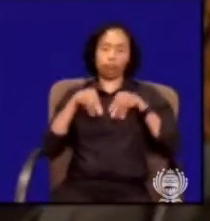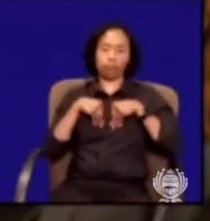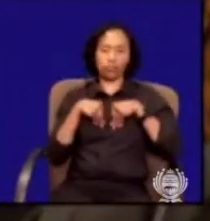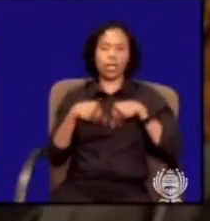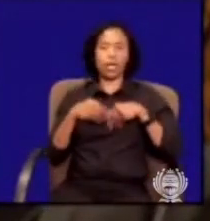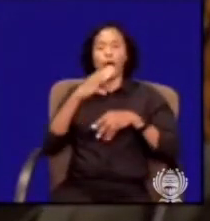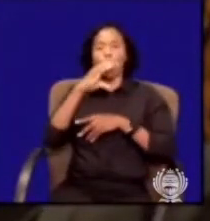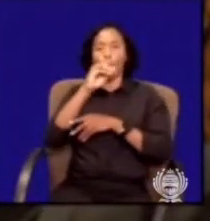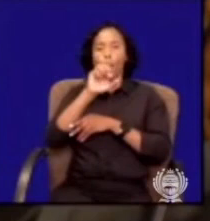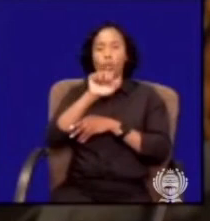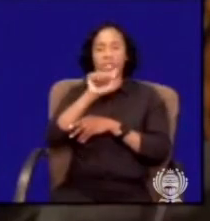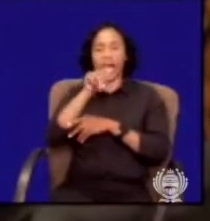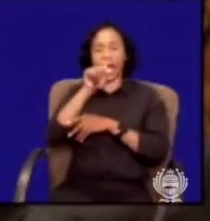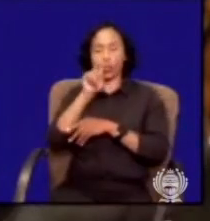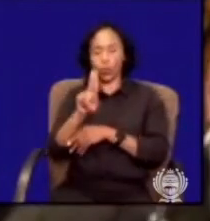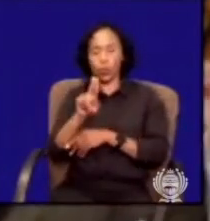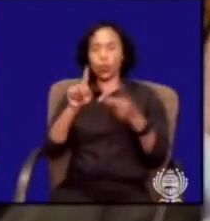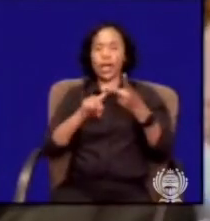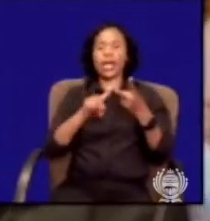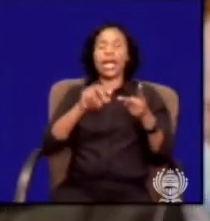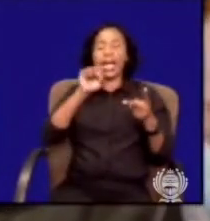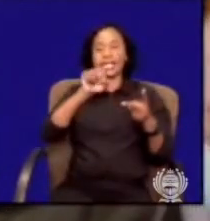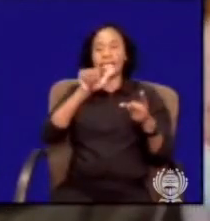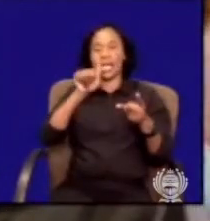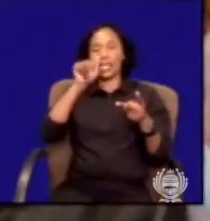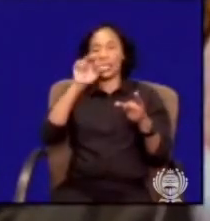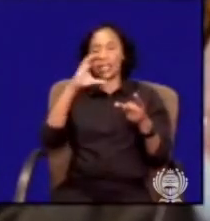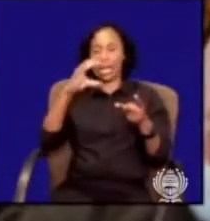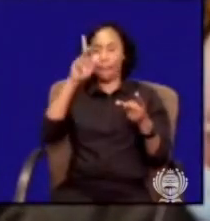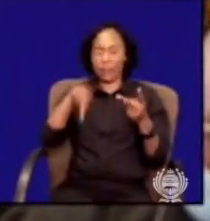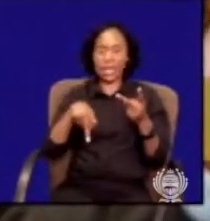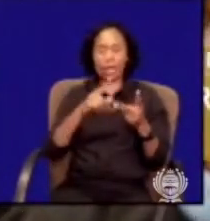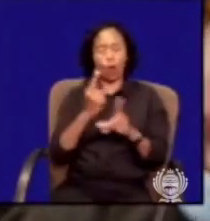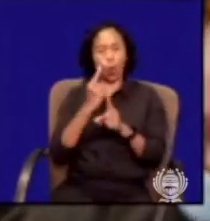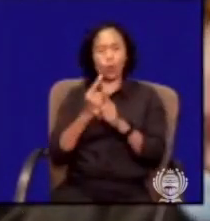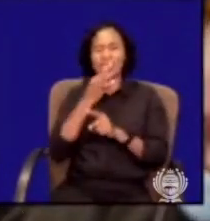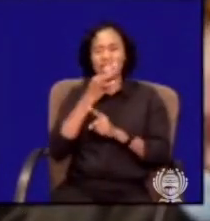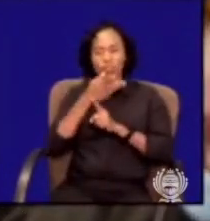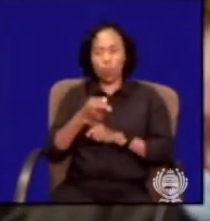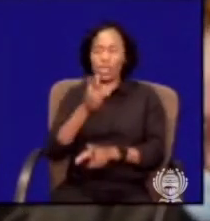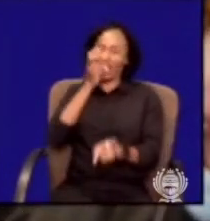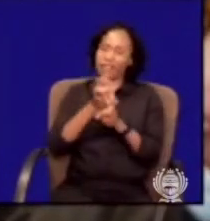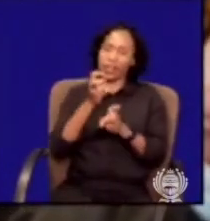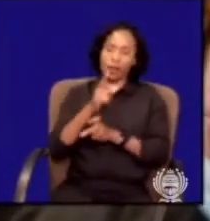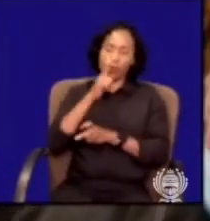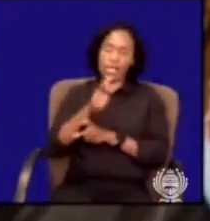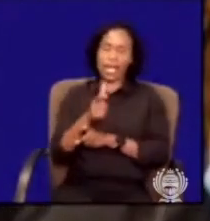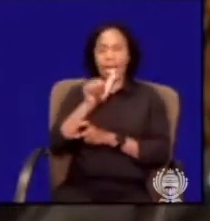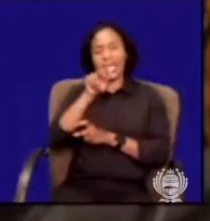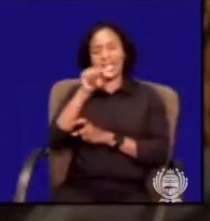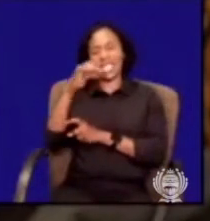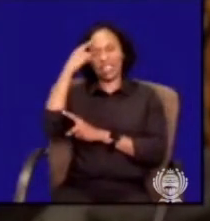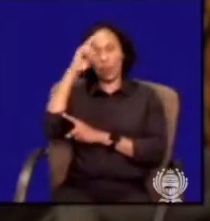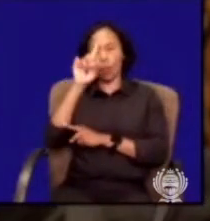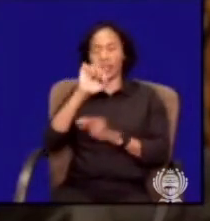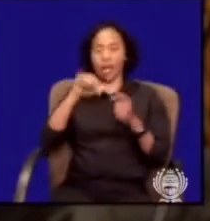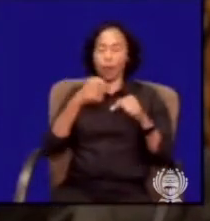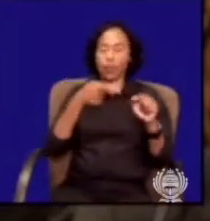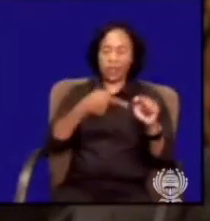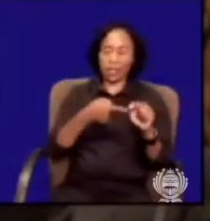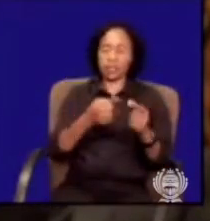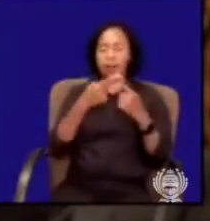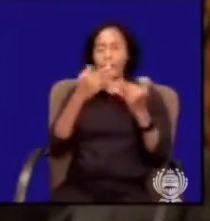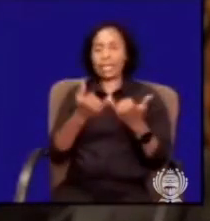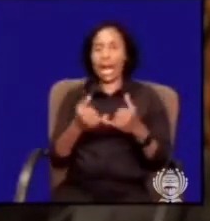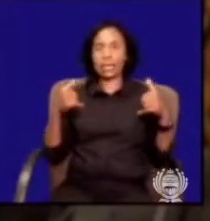been hysterical in their response to this point in your speech, and it's harder to tell what the ANC thinks about it, although I suspect the